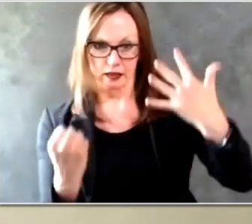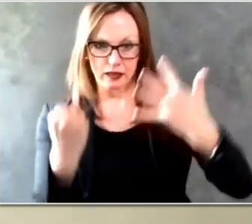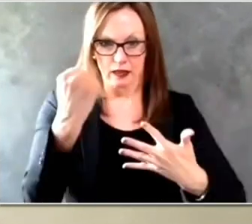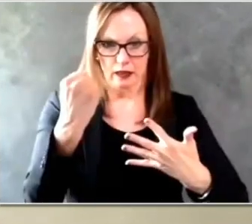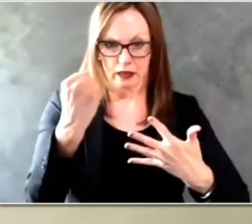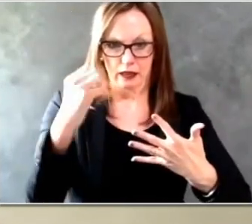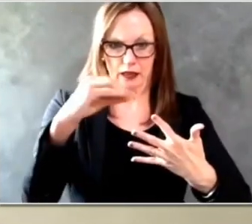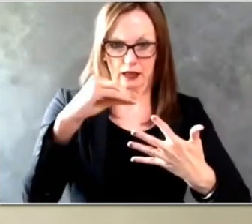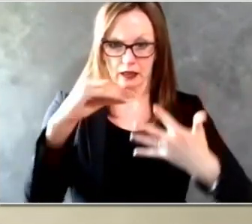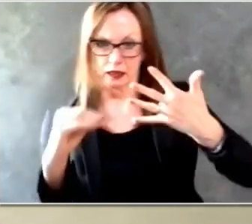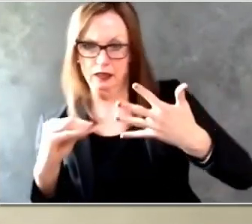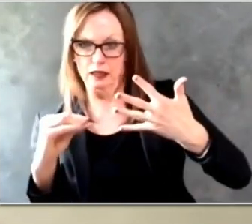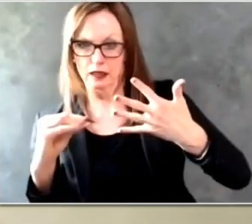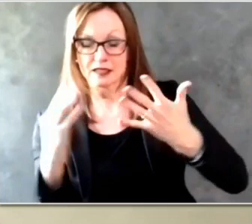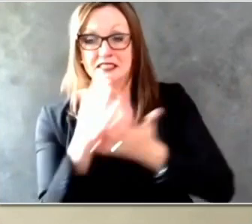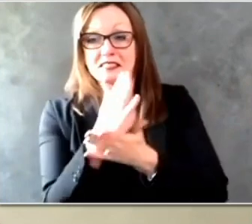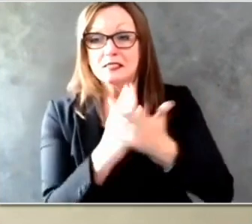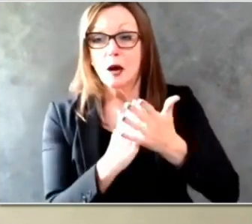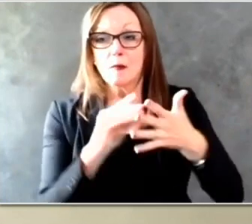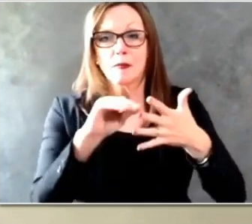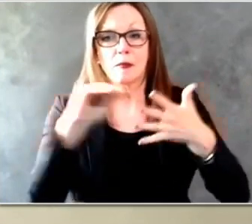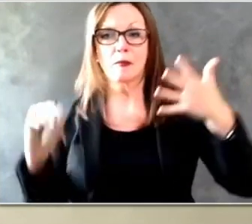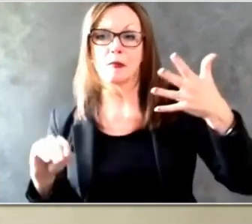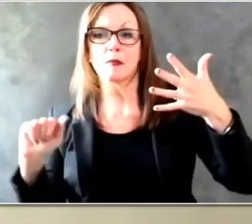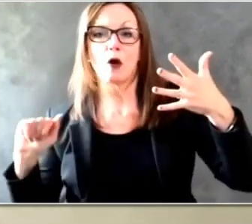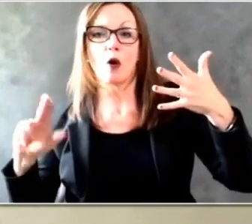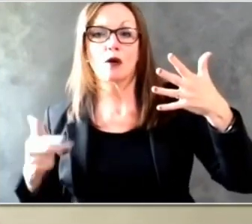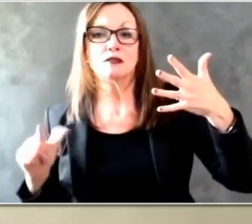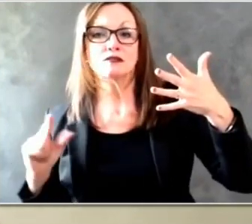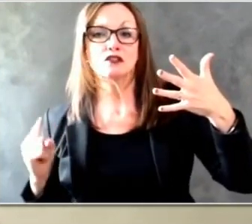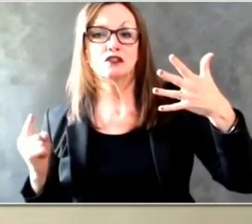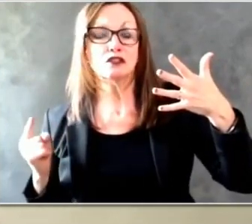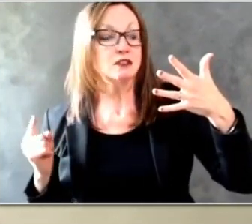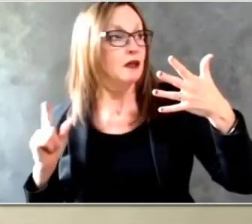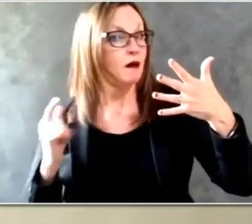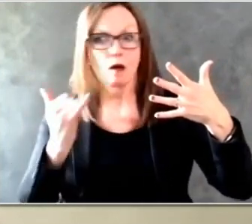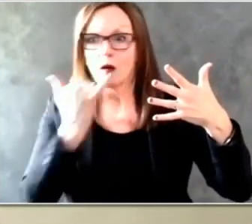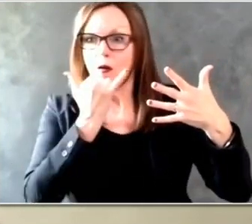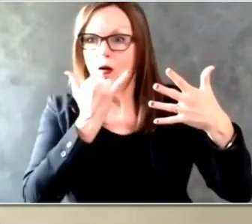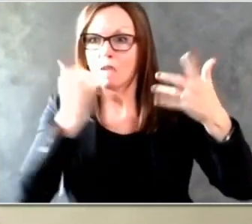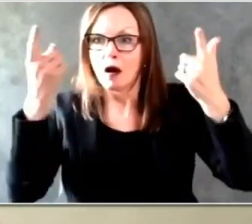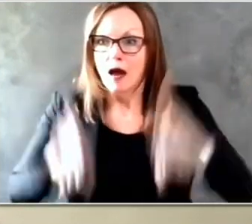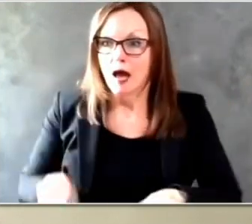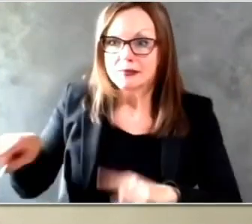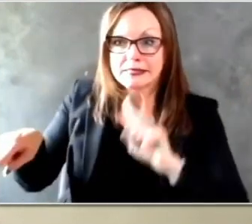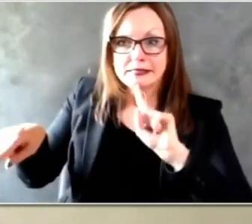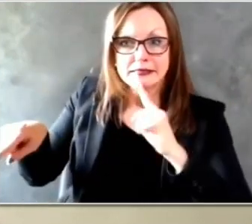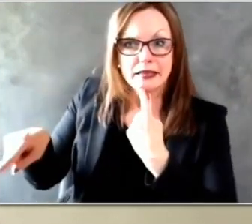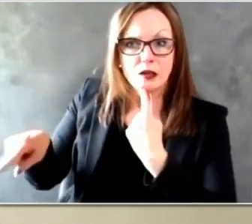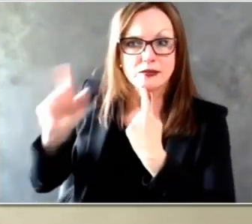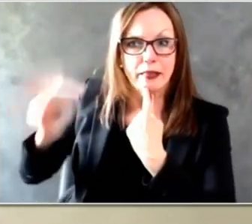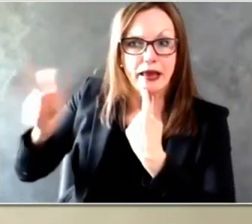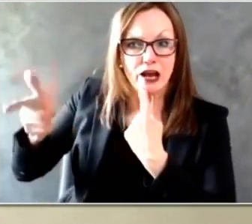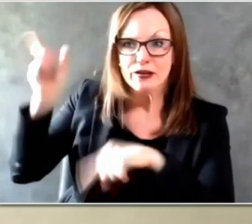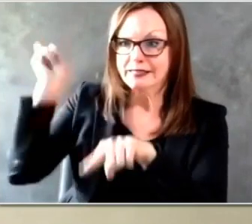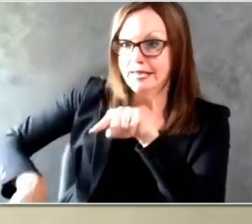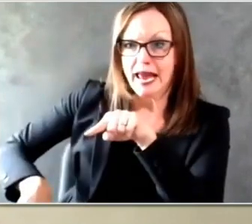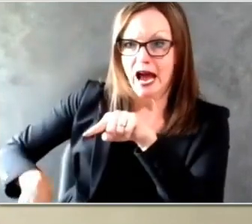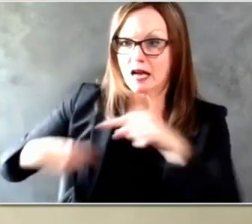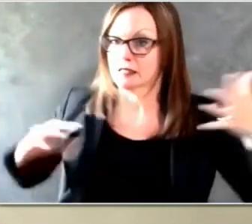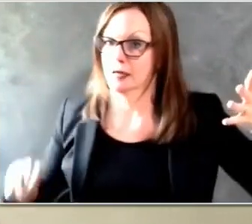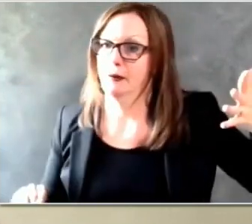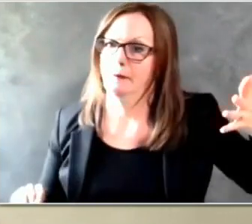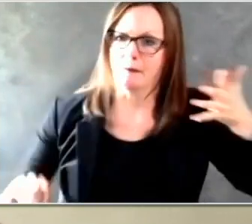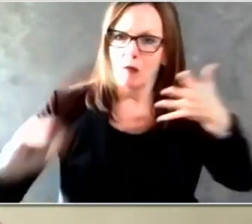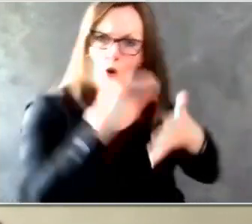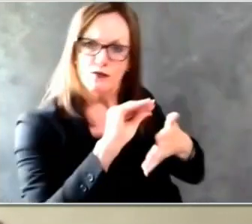of scheduling. Right now we have the capacity to meet all of the demand out there to test everyone